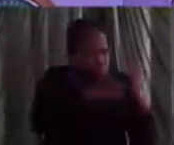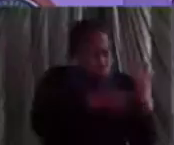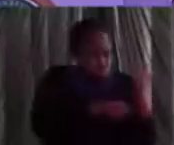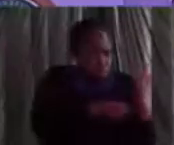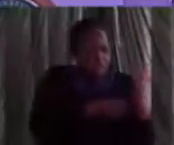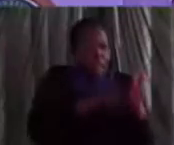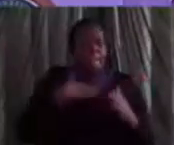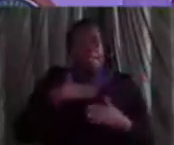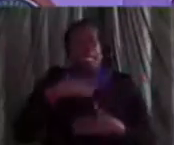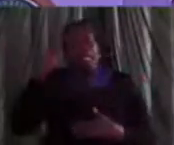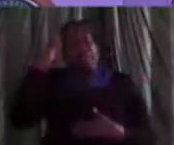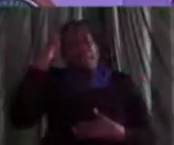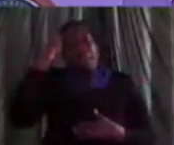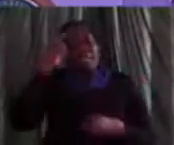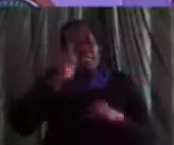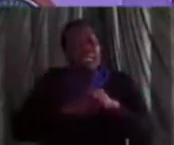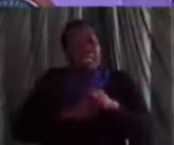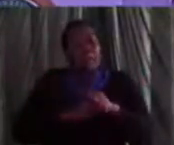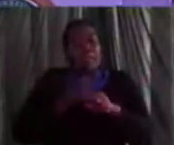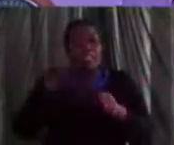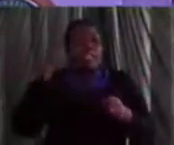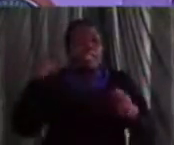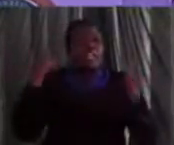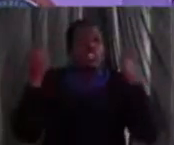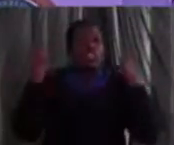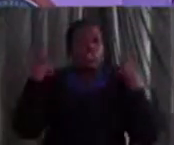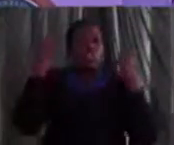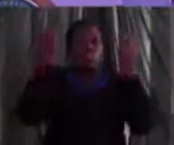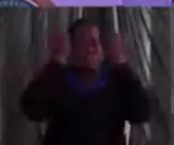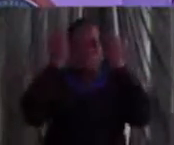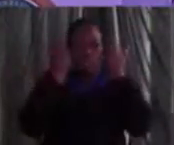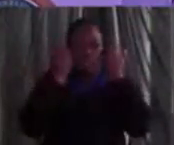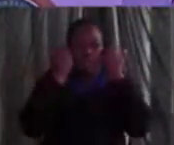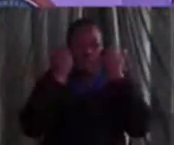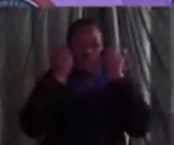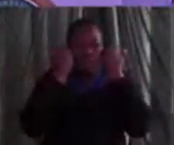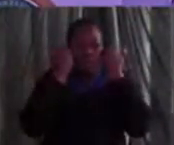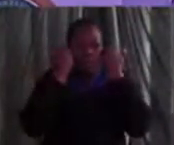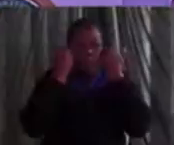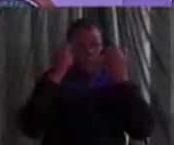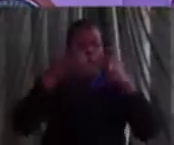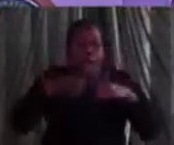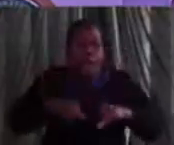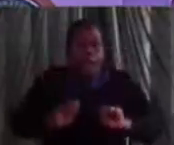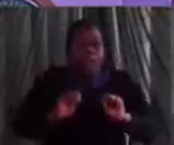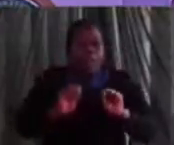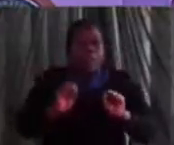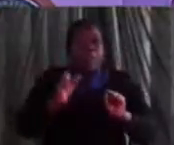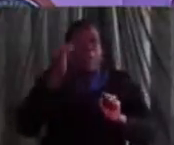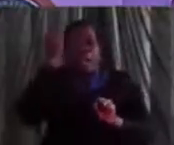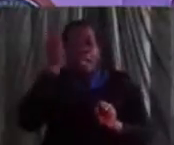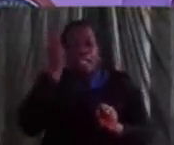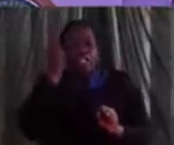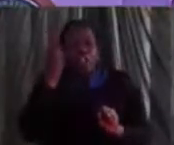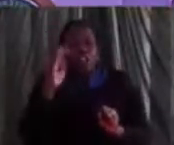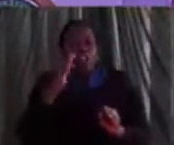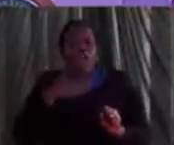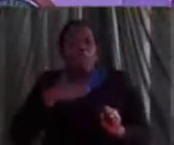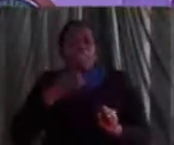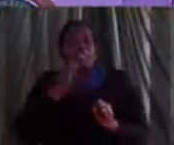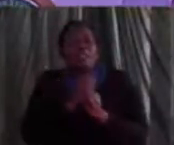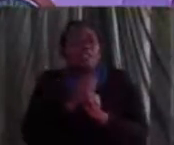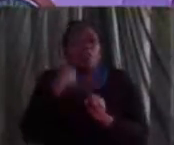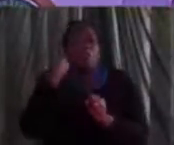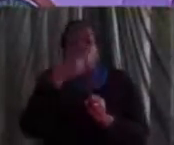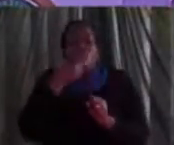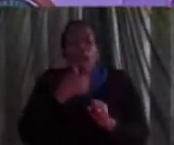Kericho we tackled a case of one of our officers who had issues with a drink,